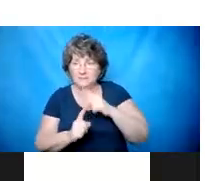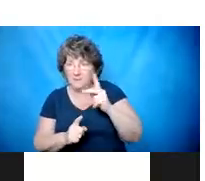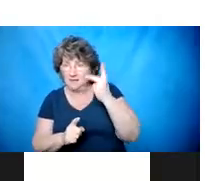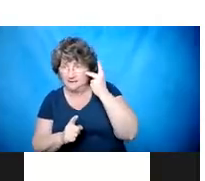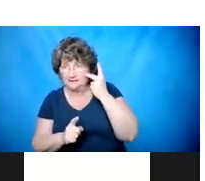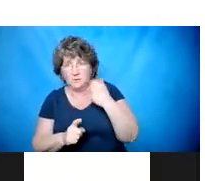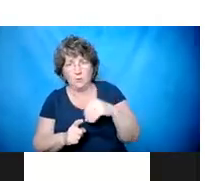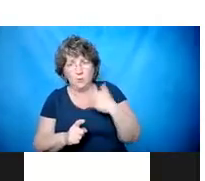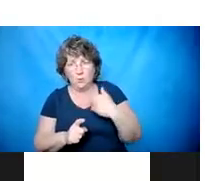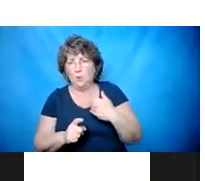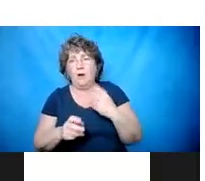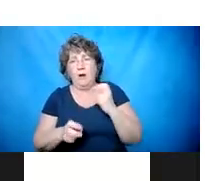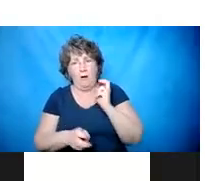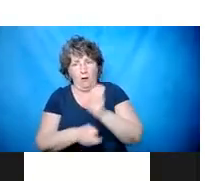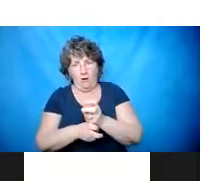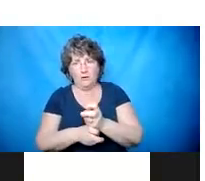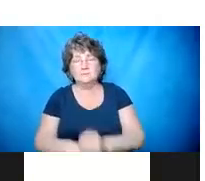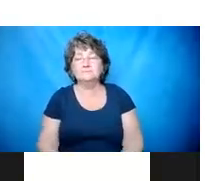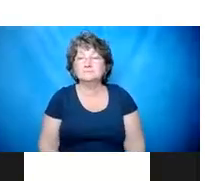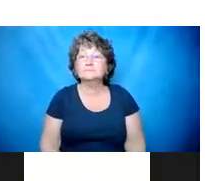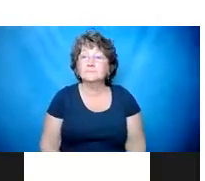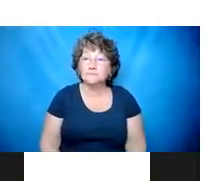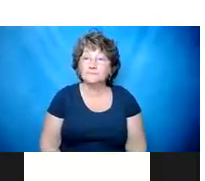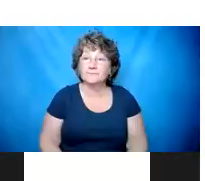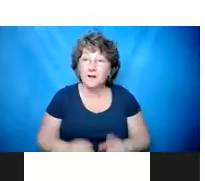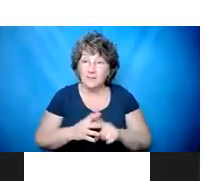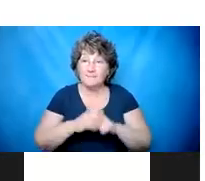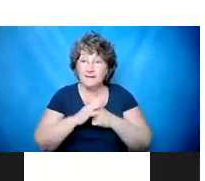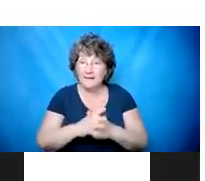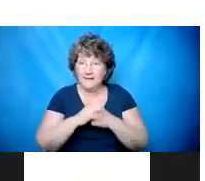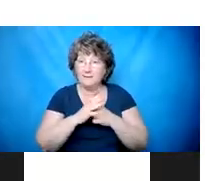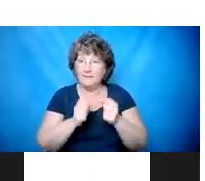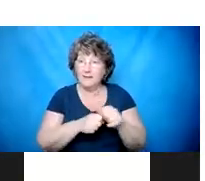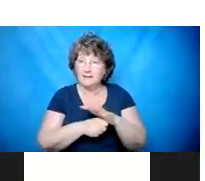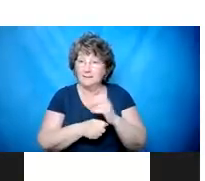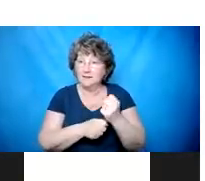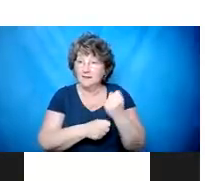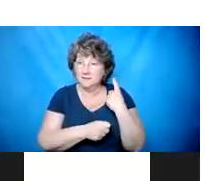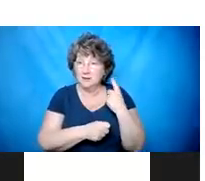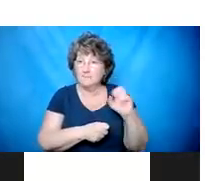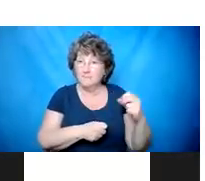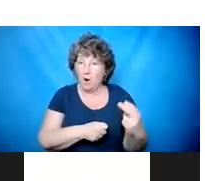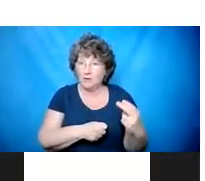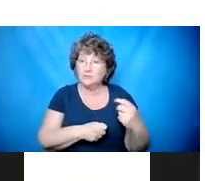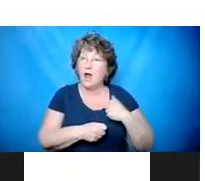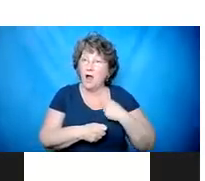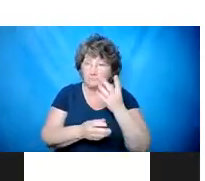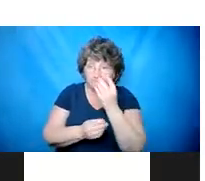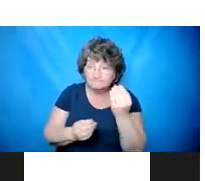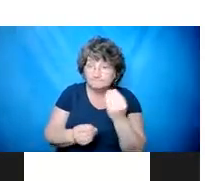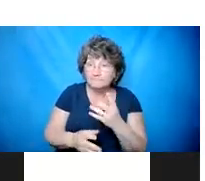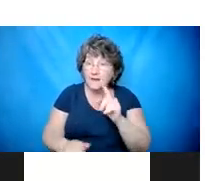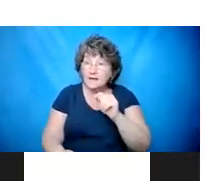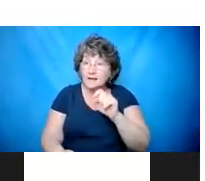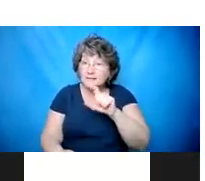in. At the beginning of the pandemic, I started to gear people towards telehealth. Telehealth is the delivery of